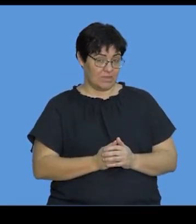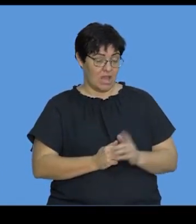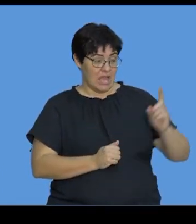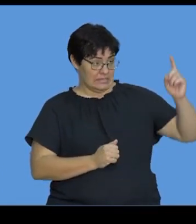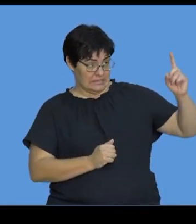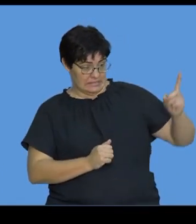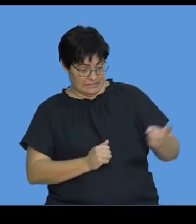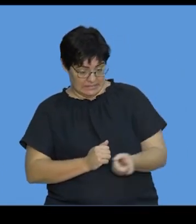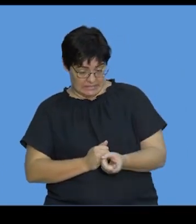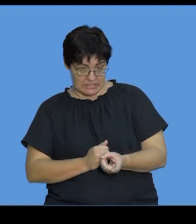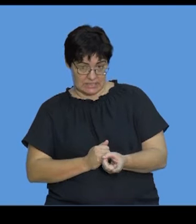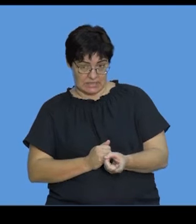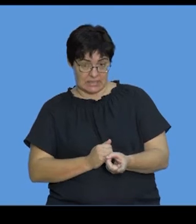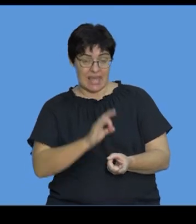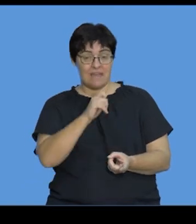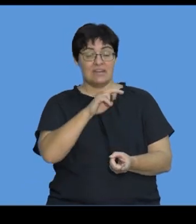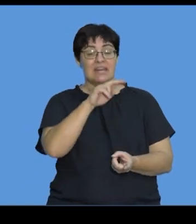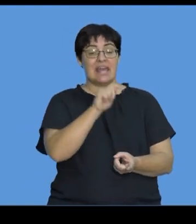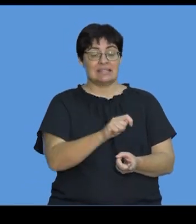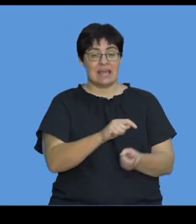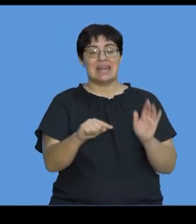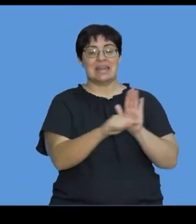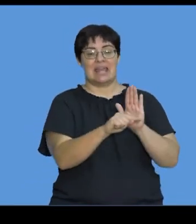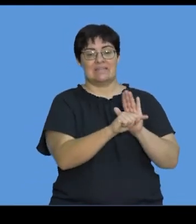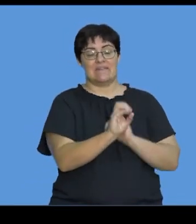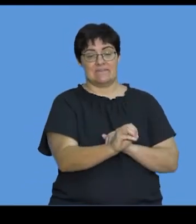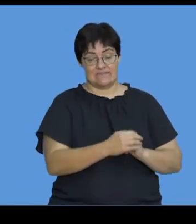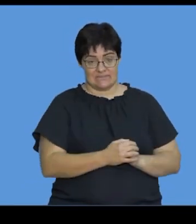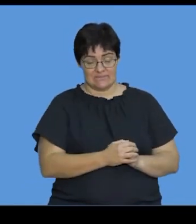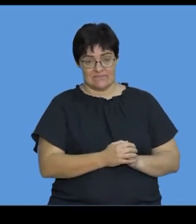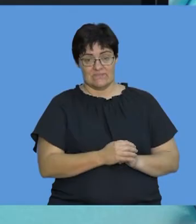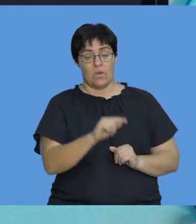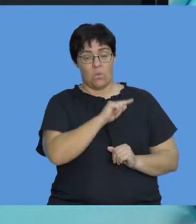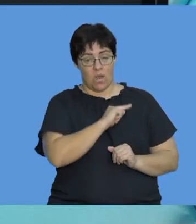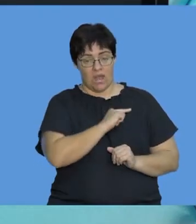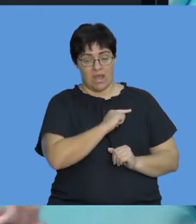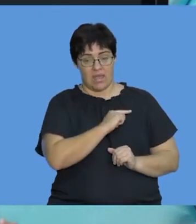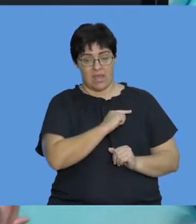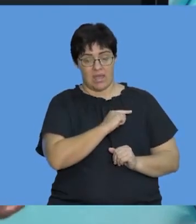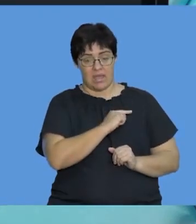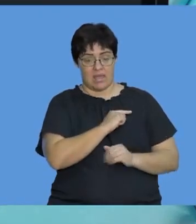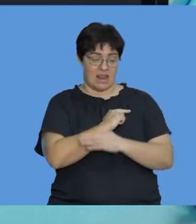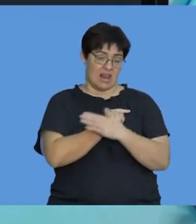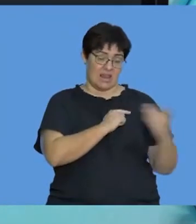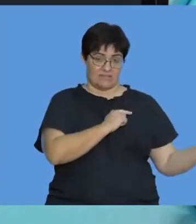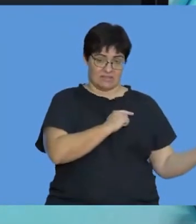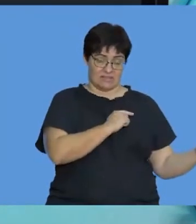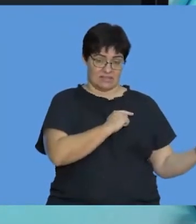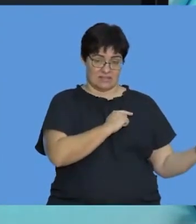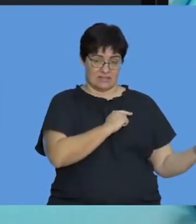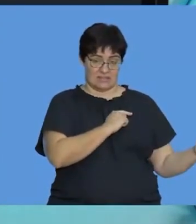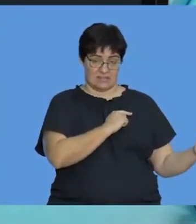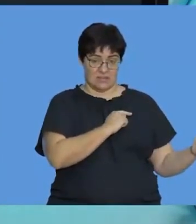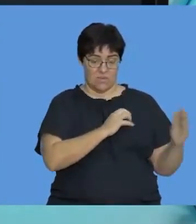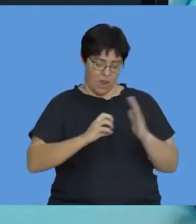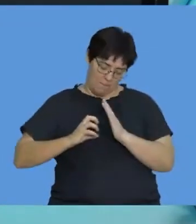For the hockey stick, F net was negative because it was to the left, okay? Because